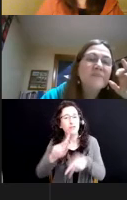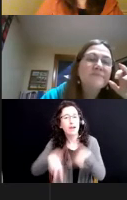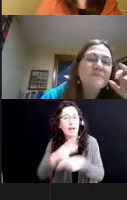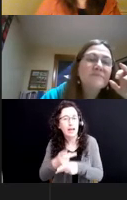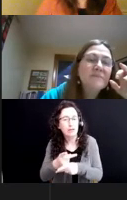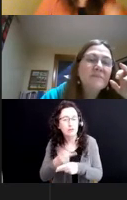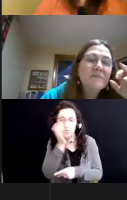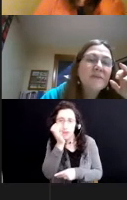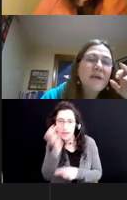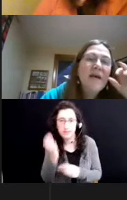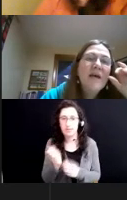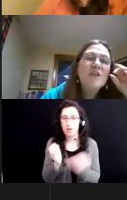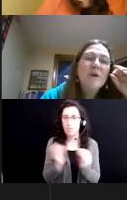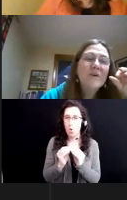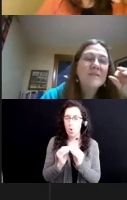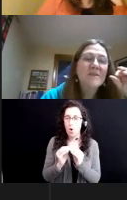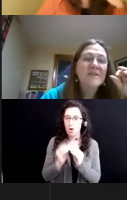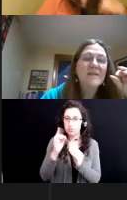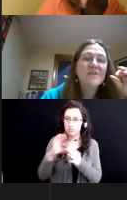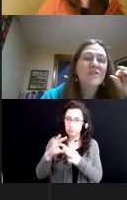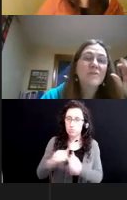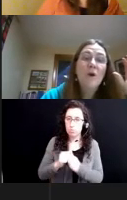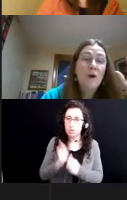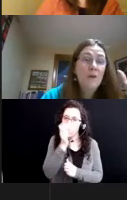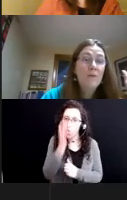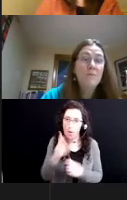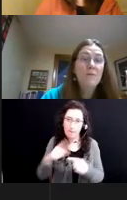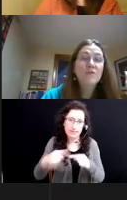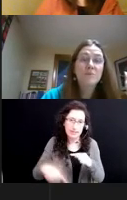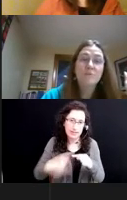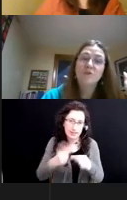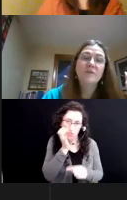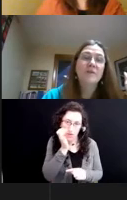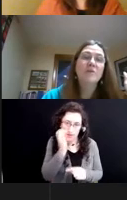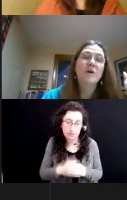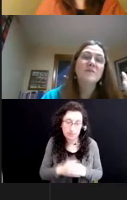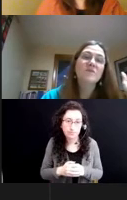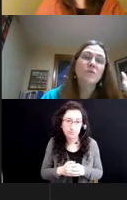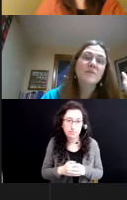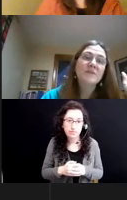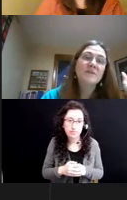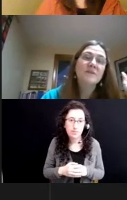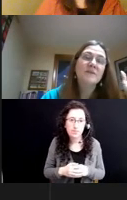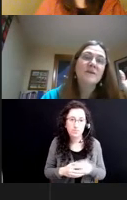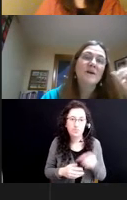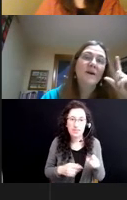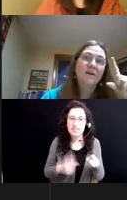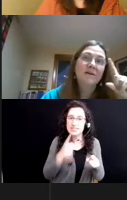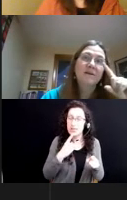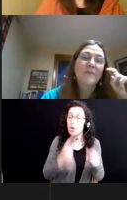physiology. And you might read something that says to you, the most commercially available grasses are warm